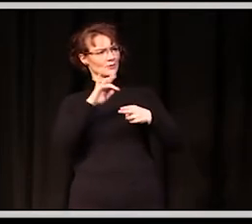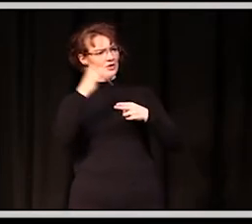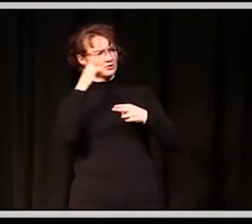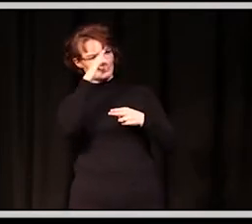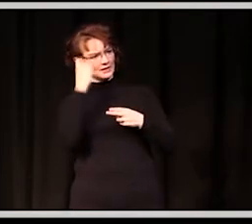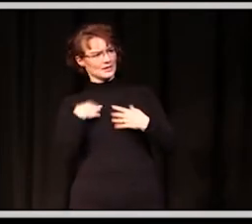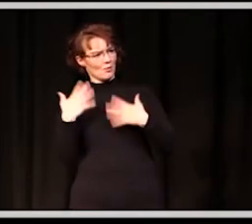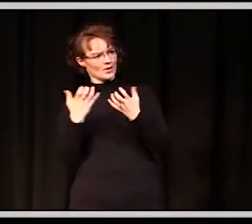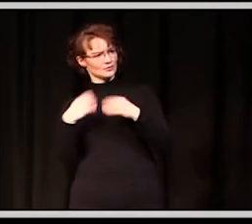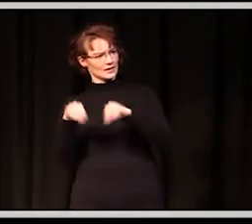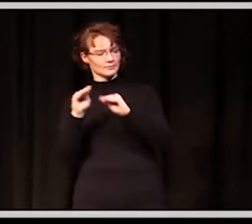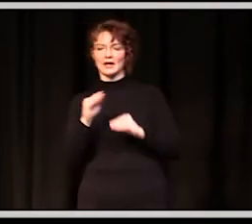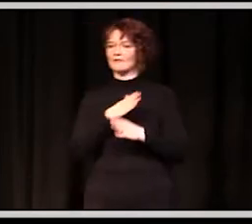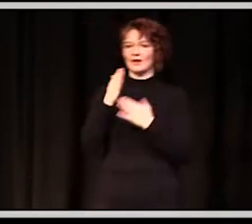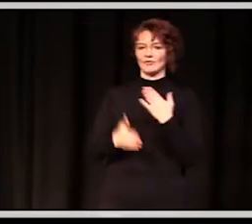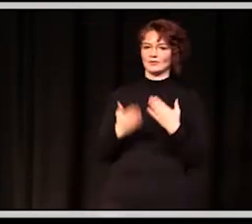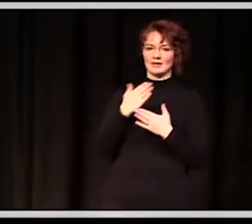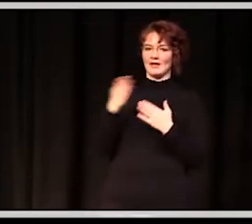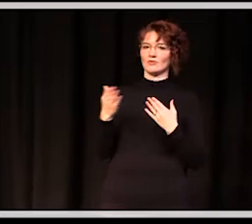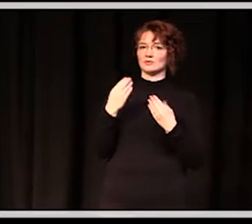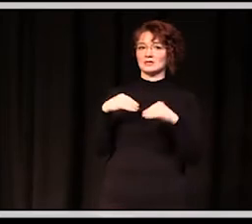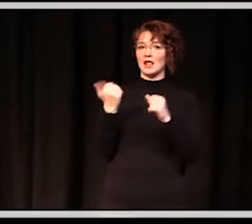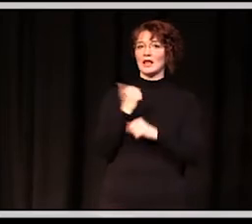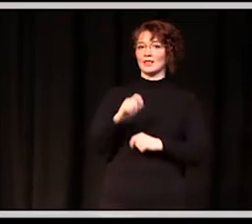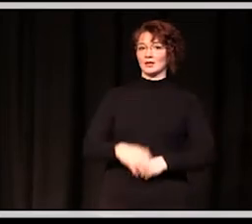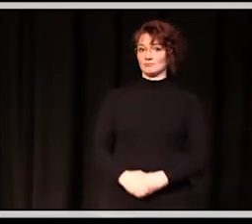by selling you something. Not at all.